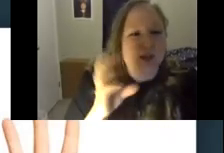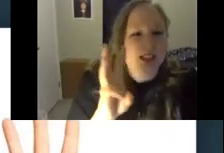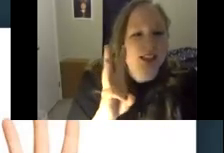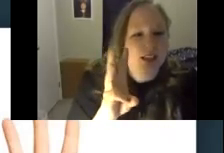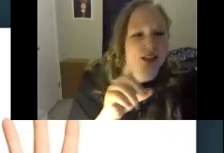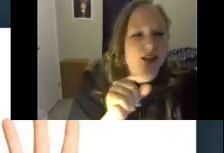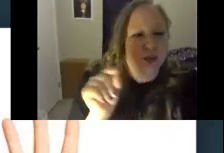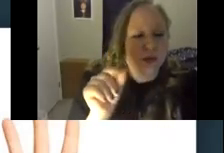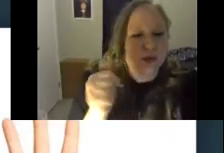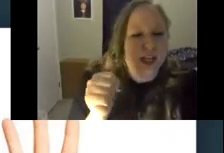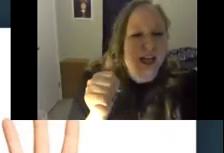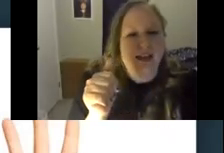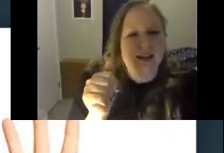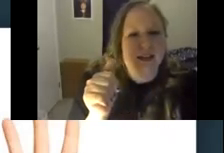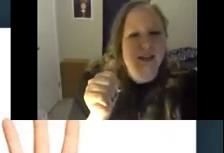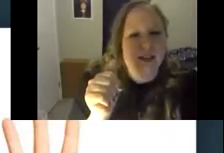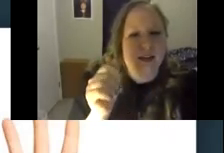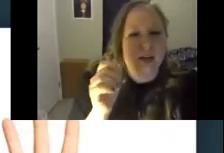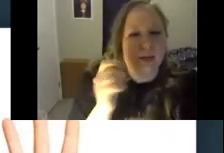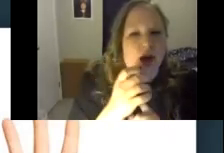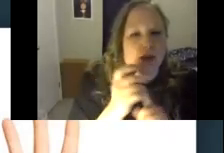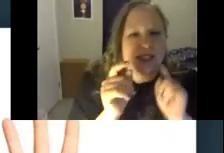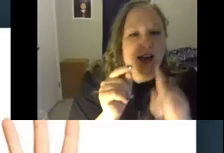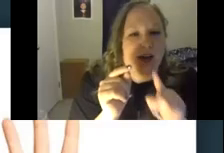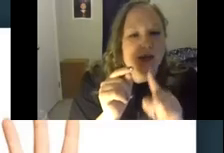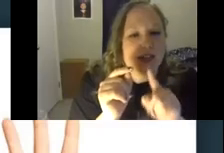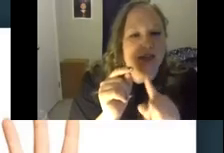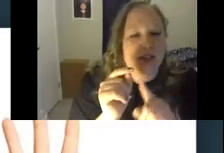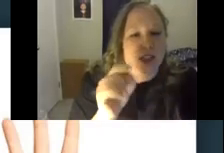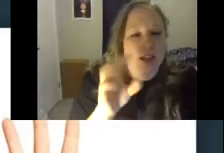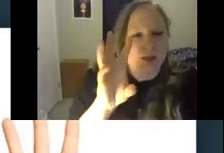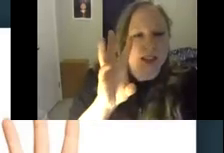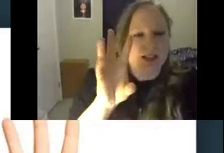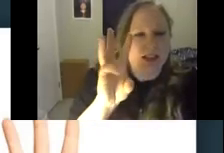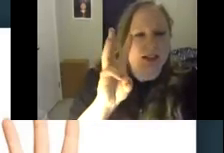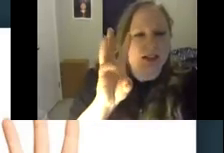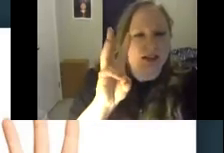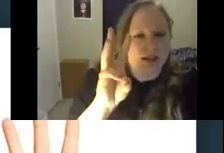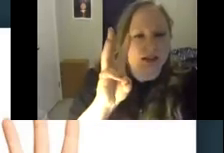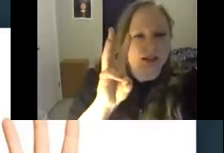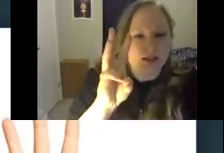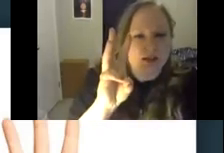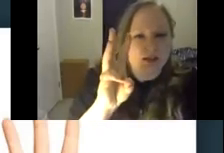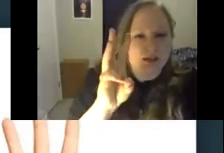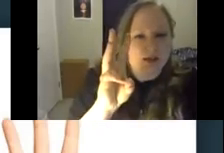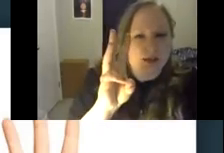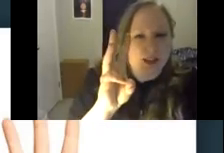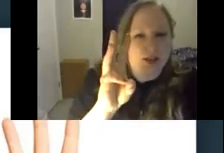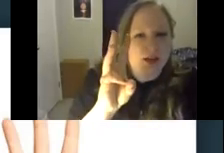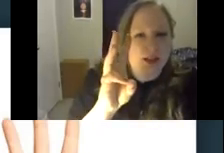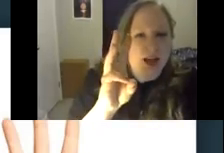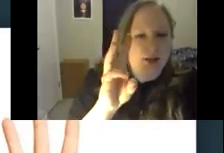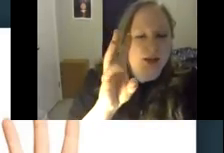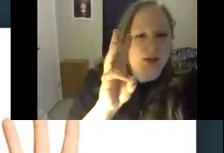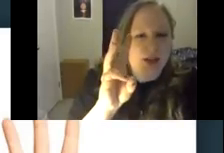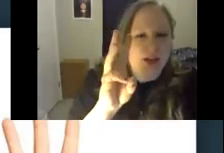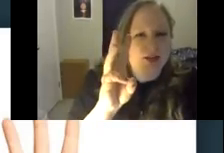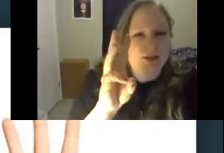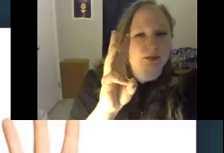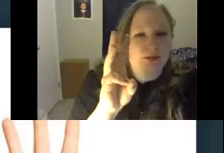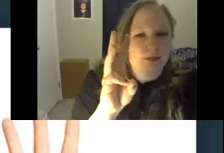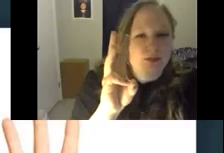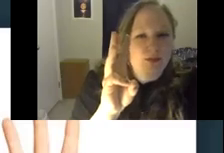So 6 through 10, your palm is out. Be six. You double tap your